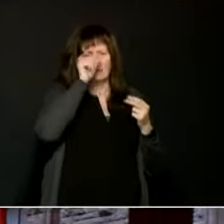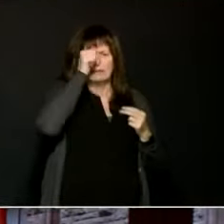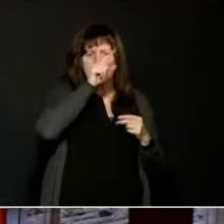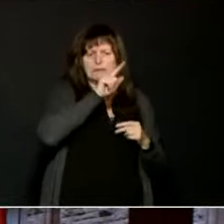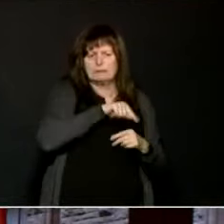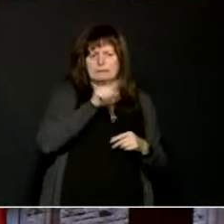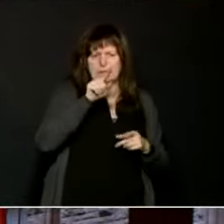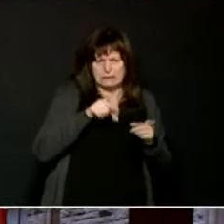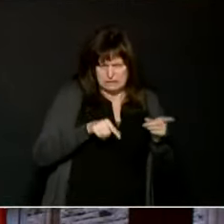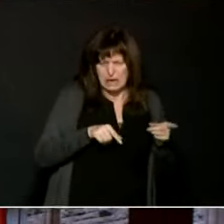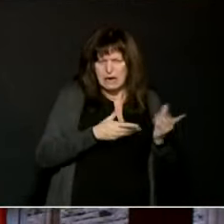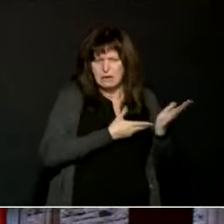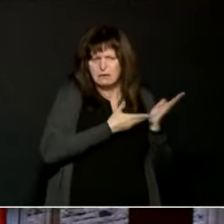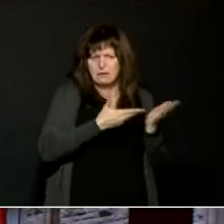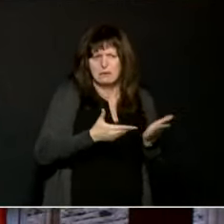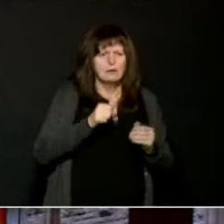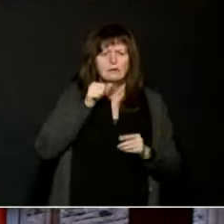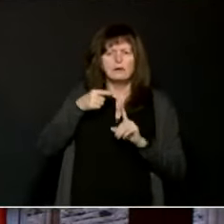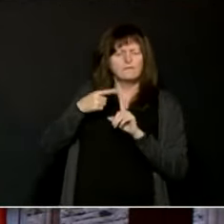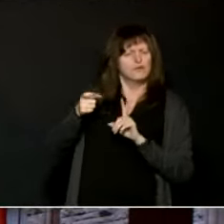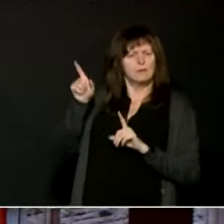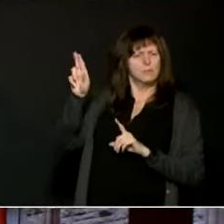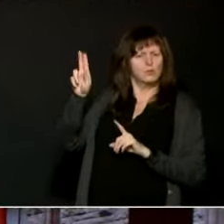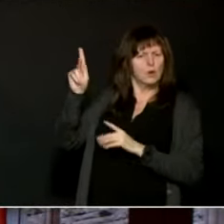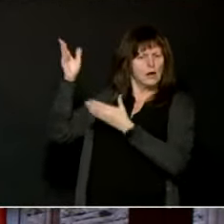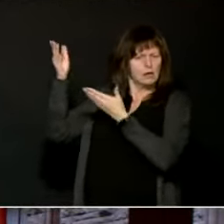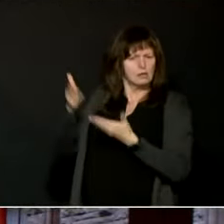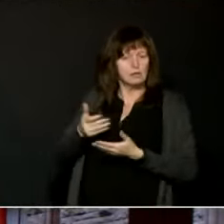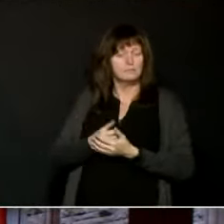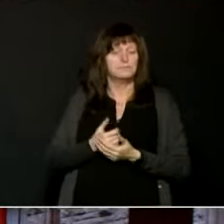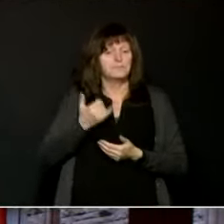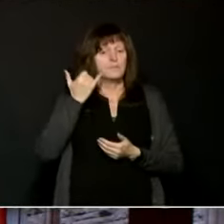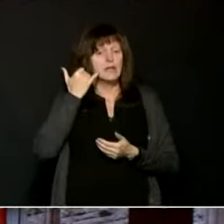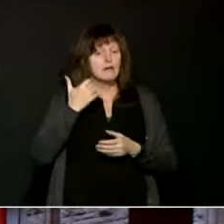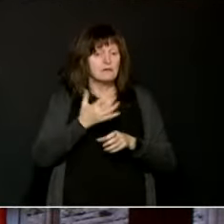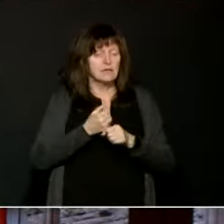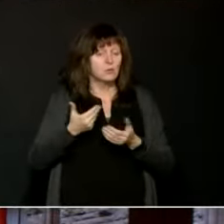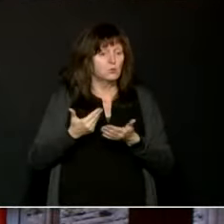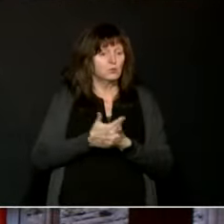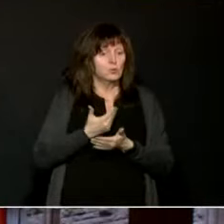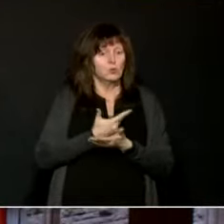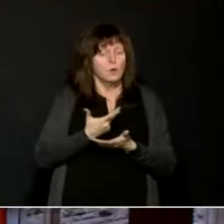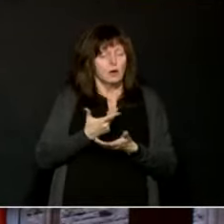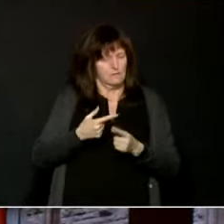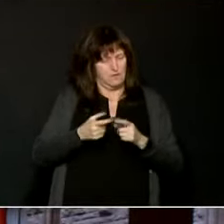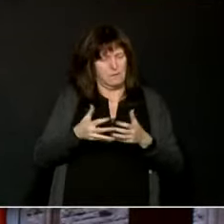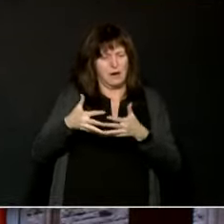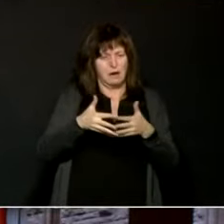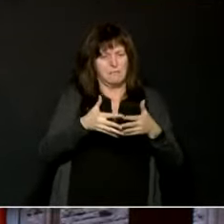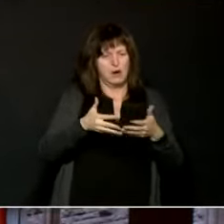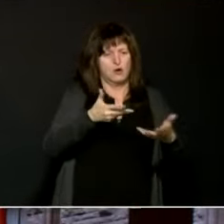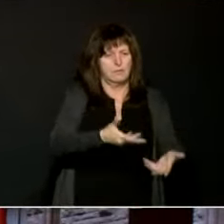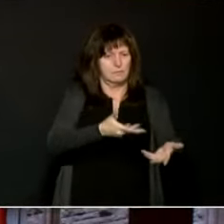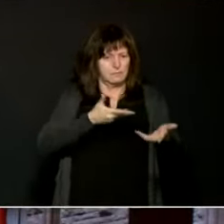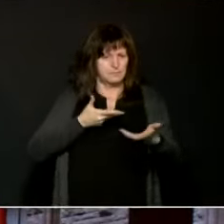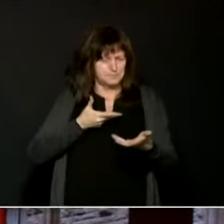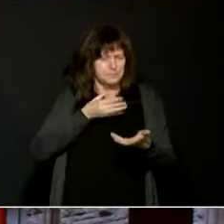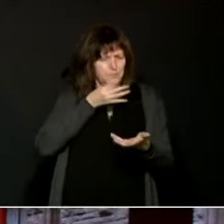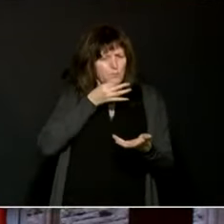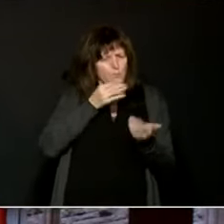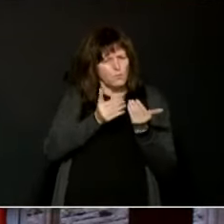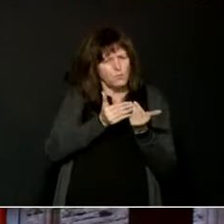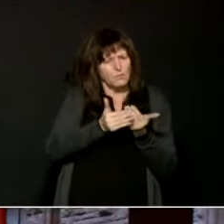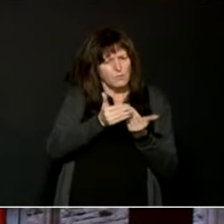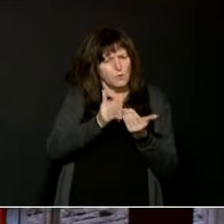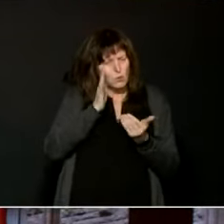receive some, it would be from the US. In the next while, we're waiting to see if we're going to receive a shipment. So